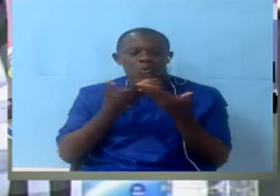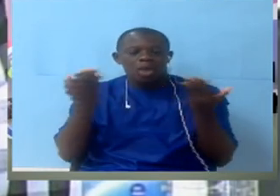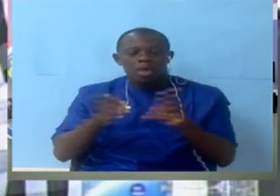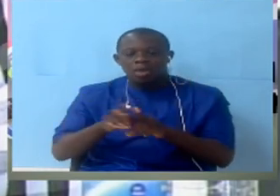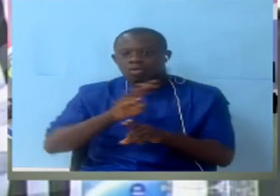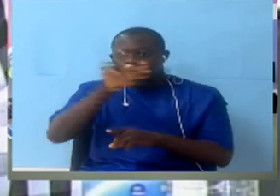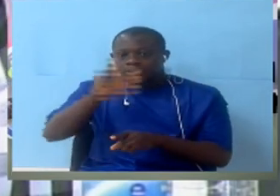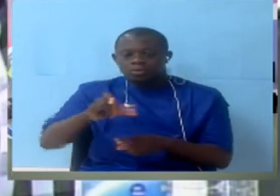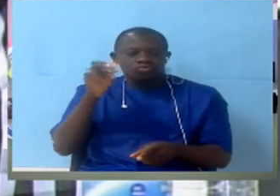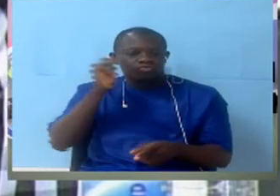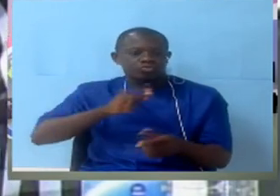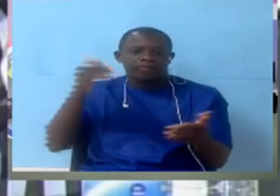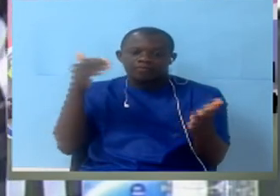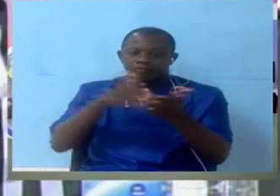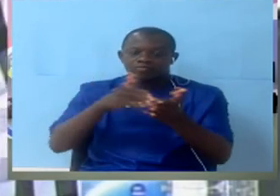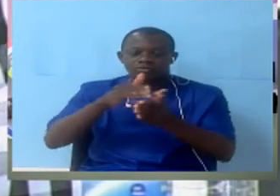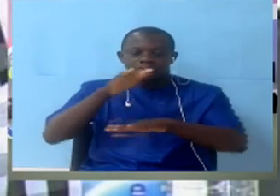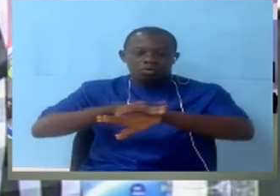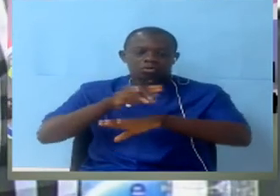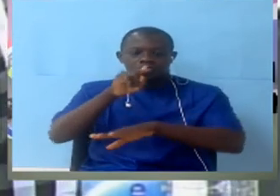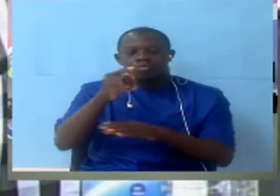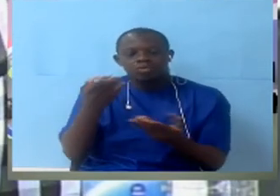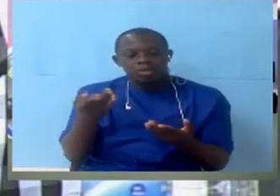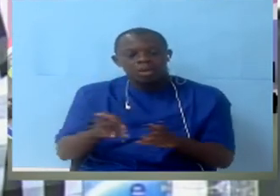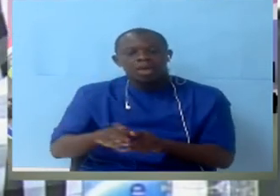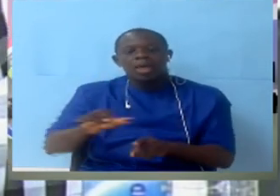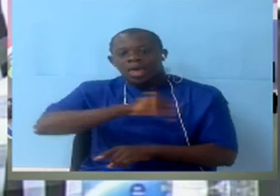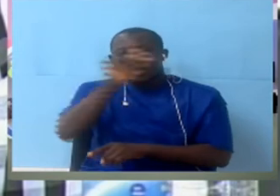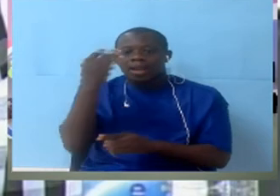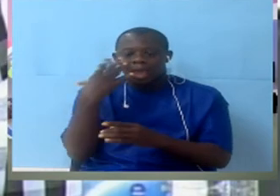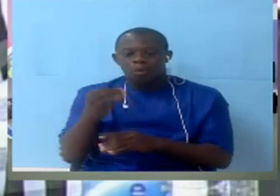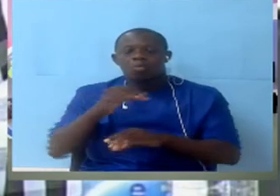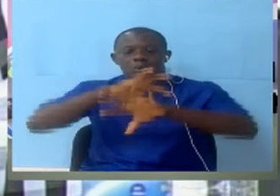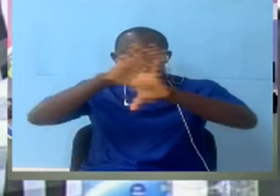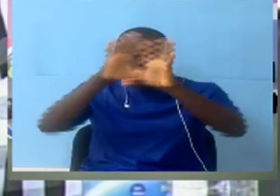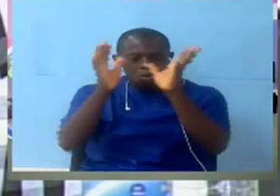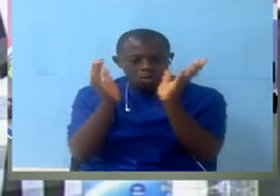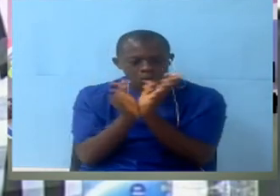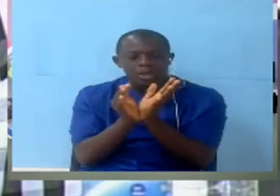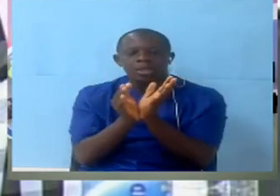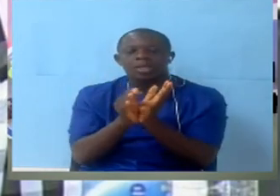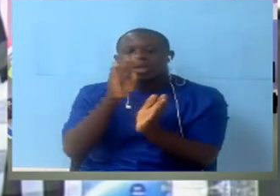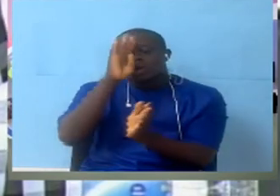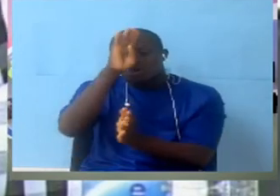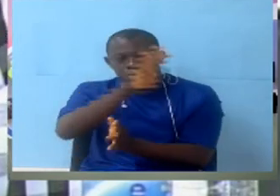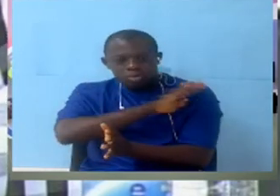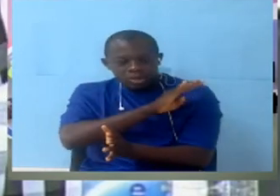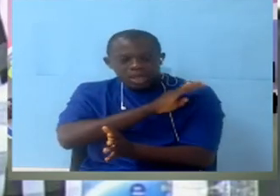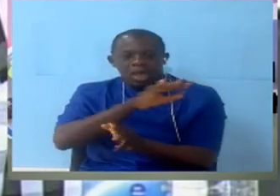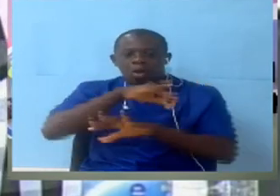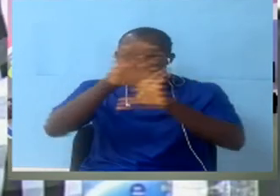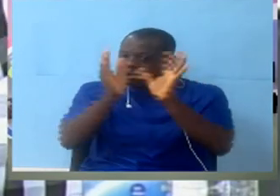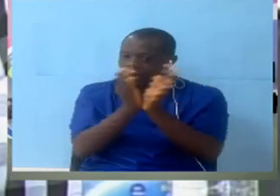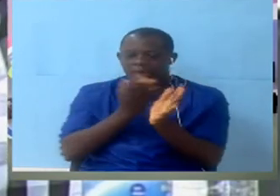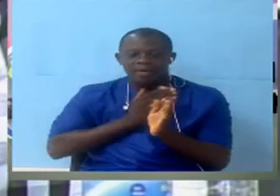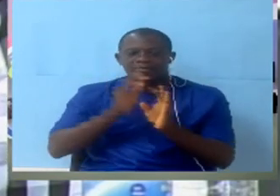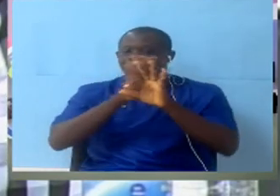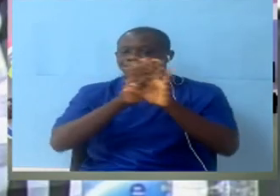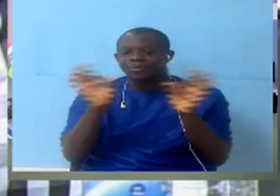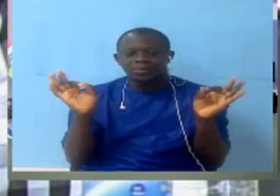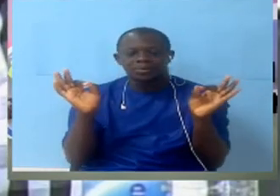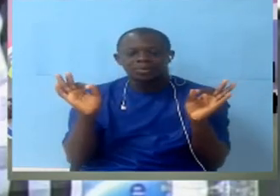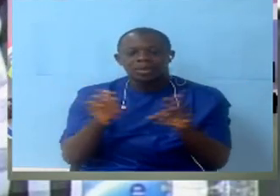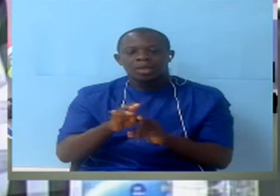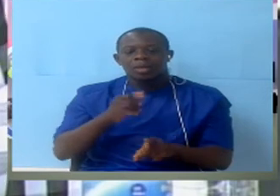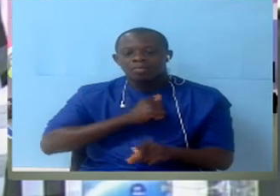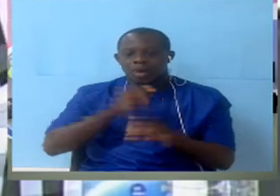use force on and you. And do ngol be kay rosoro mang kon wal nyaawa. And this is how all our siblings will have peace in this country. Ndala problem mo? My problem.